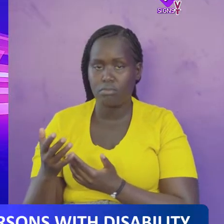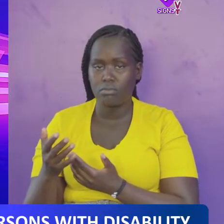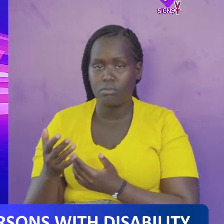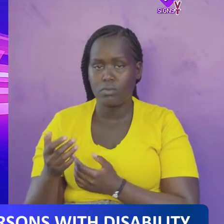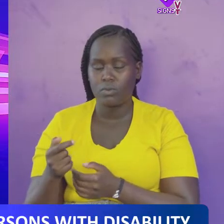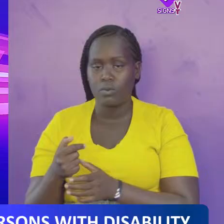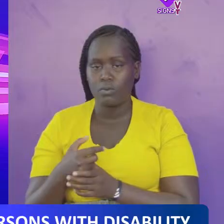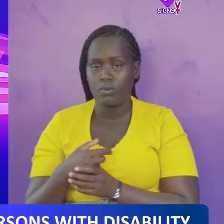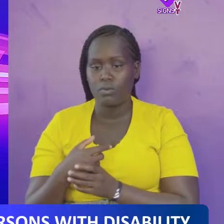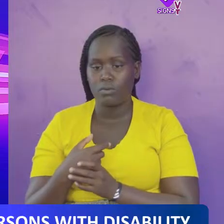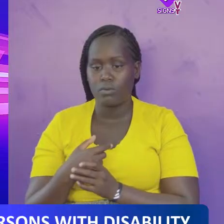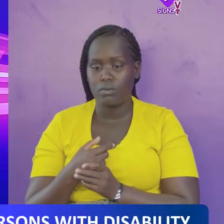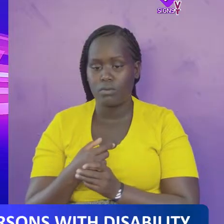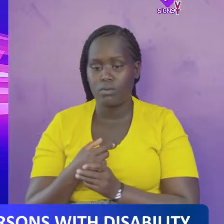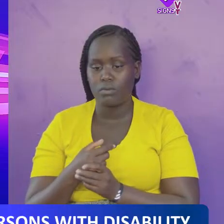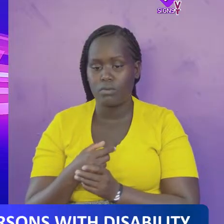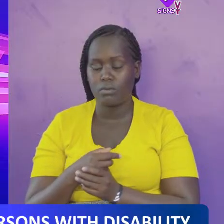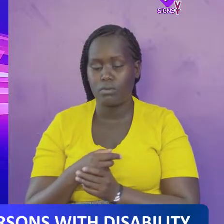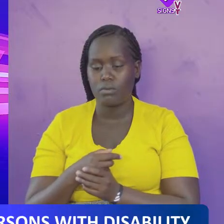orthopedic